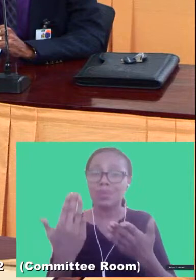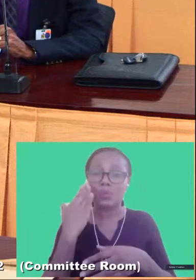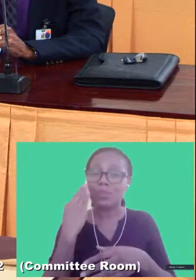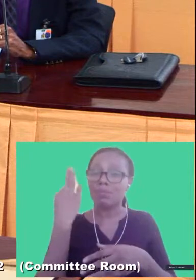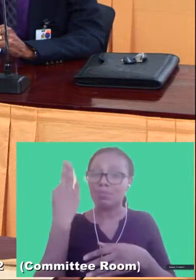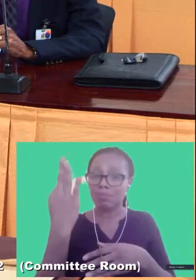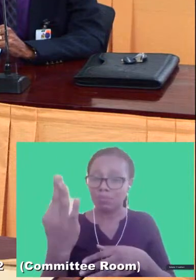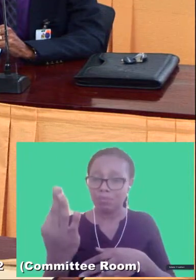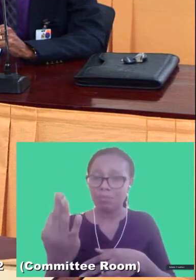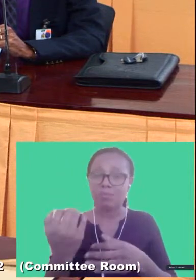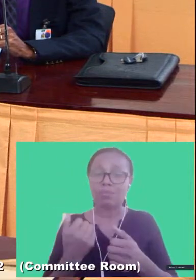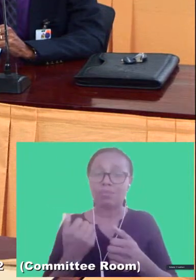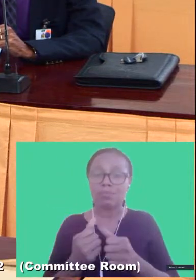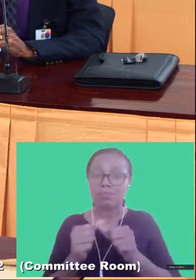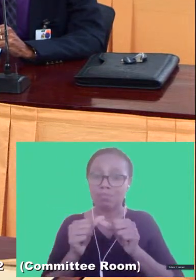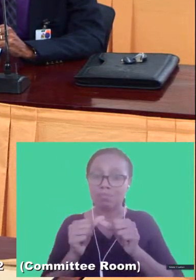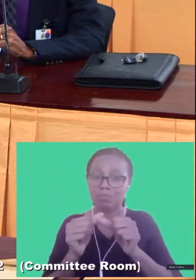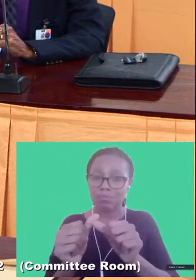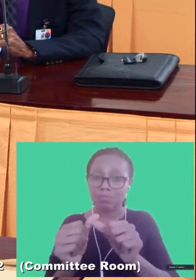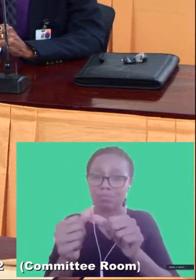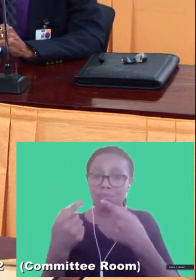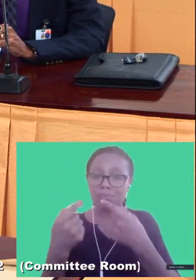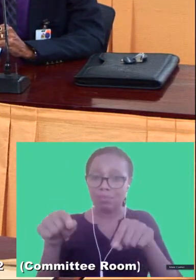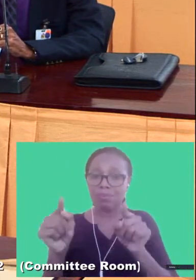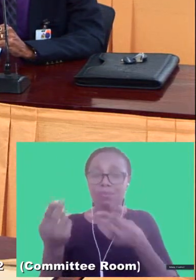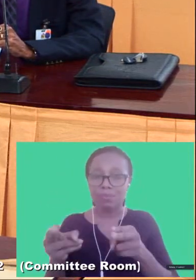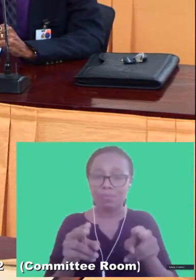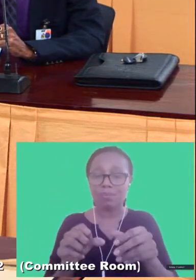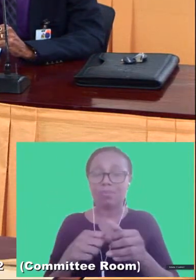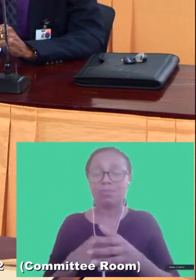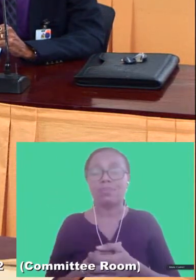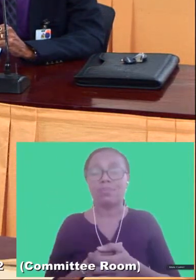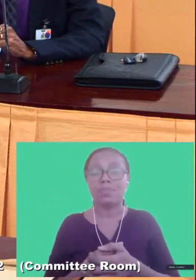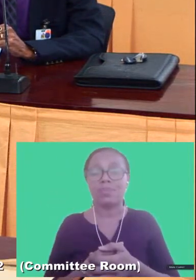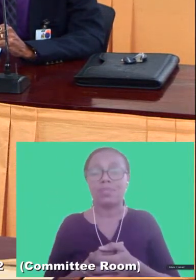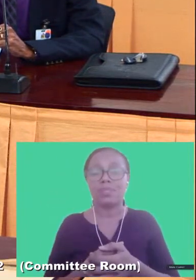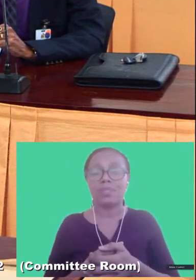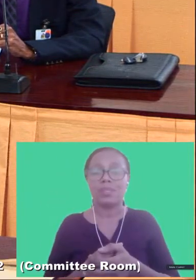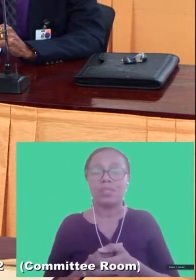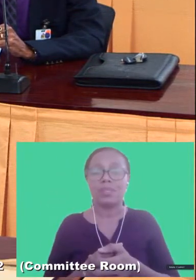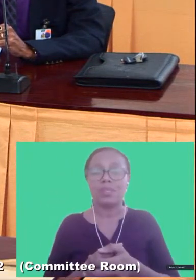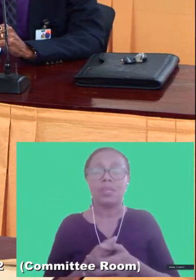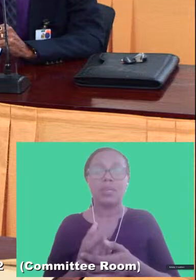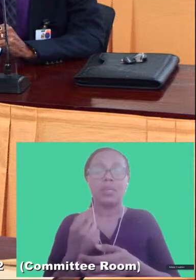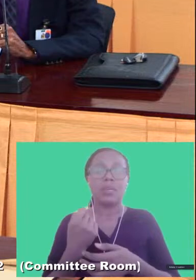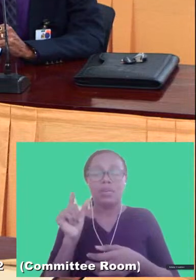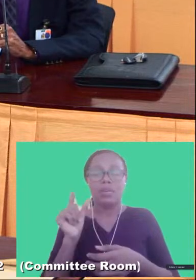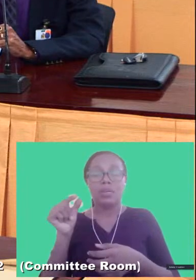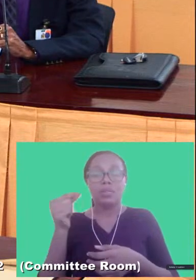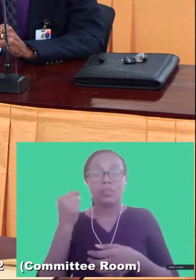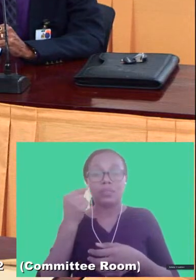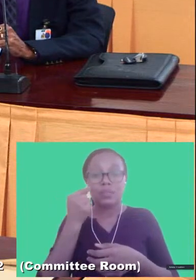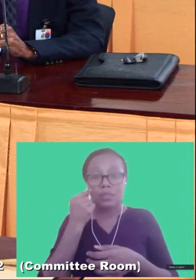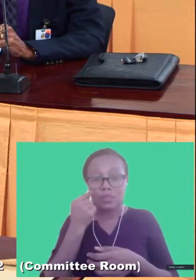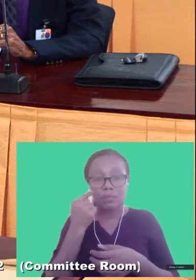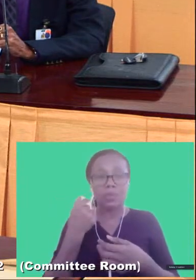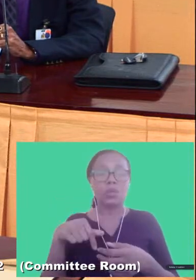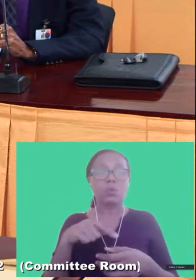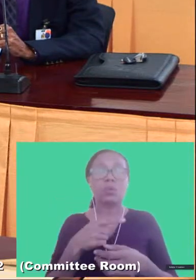a government, in my judgment, to continue to not only work with people to build